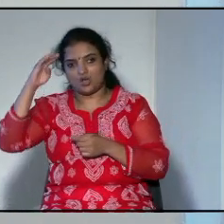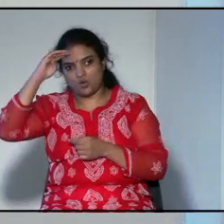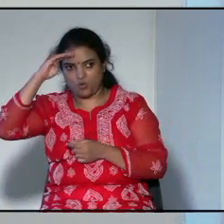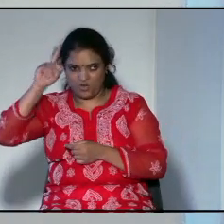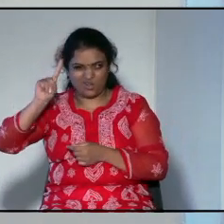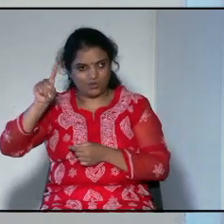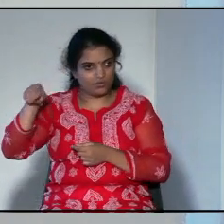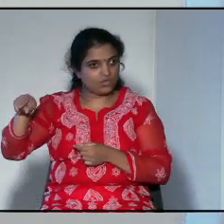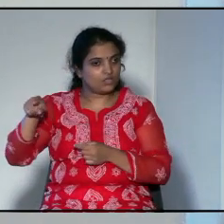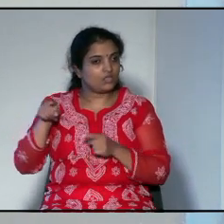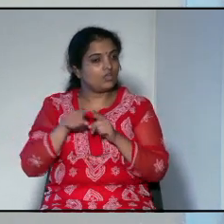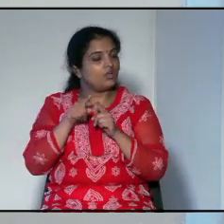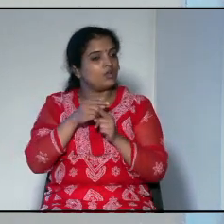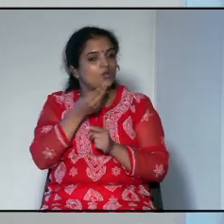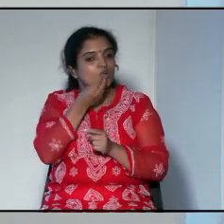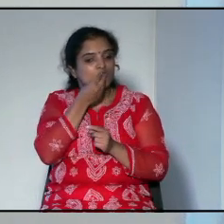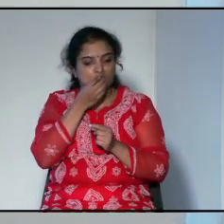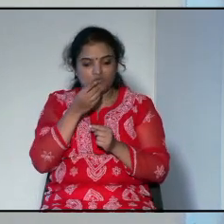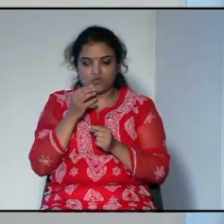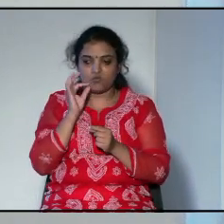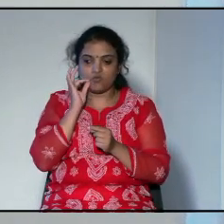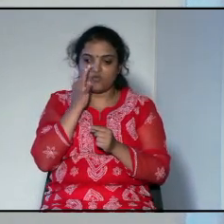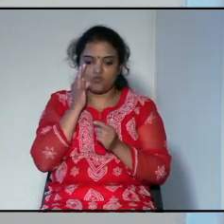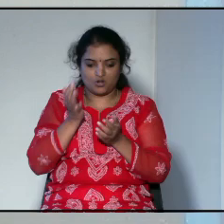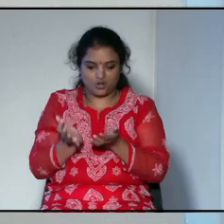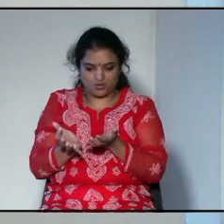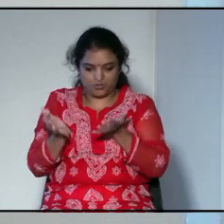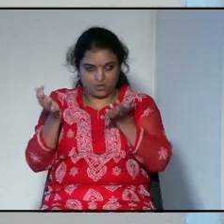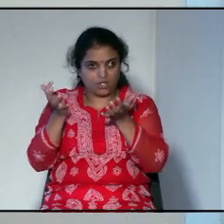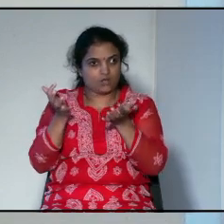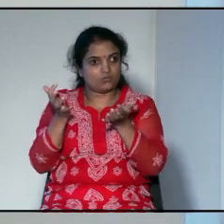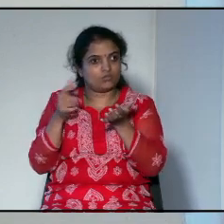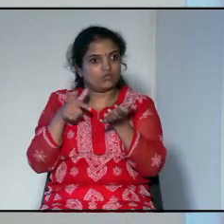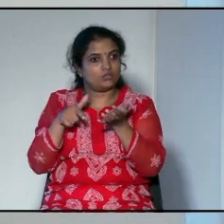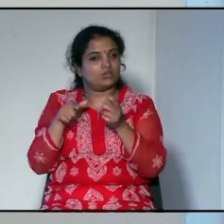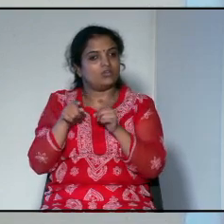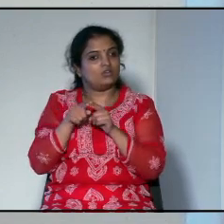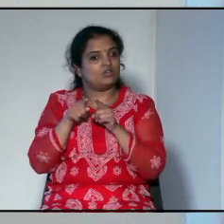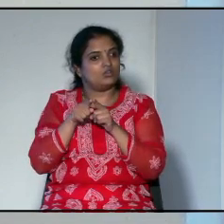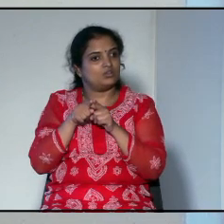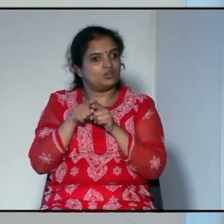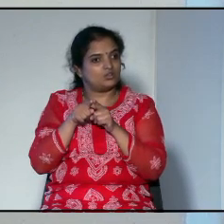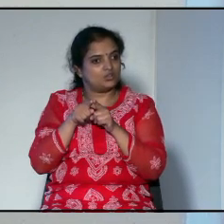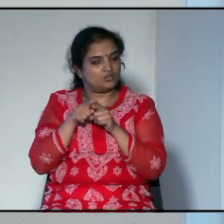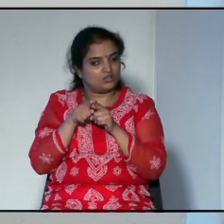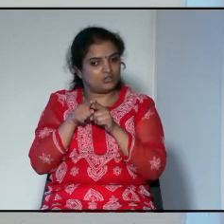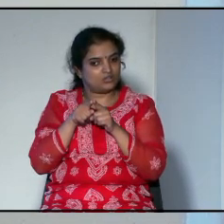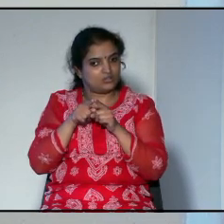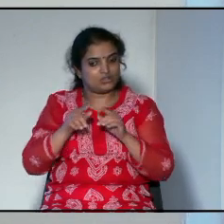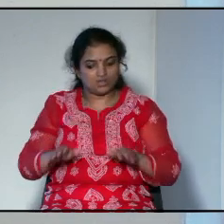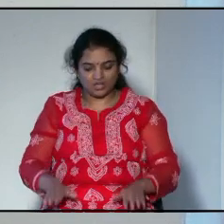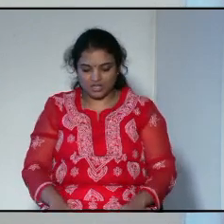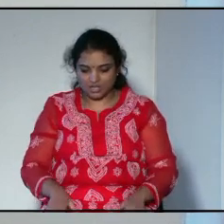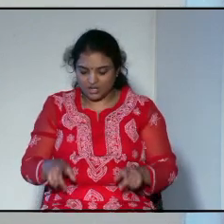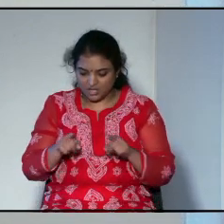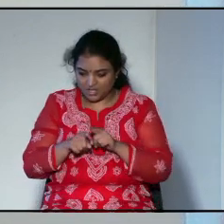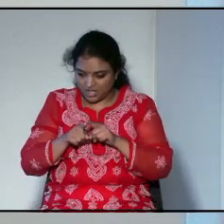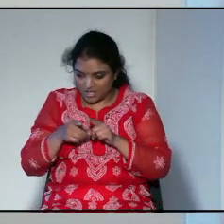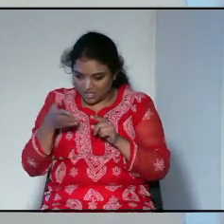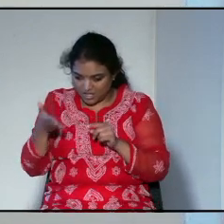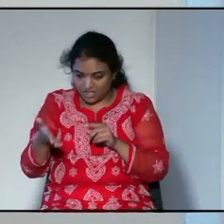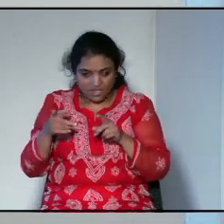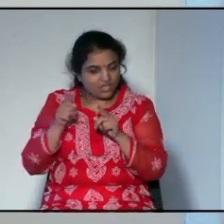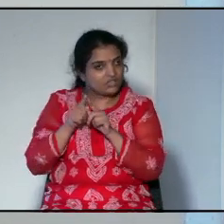The fruit bowl in the buffet was the lap of one of Meera's sculptures. I just couldn't believe that. It